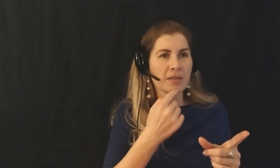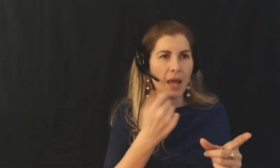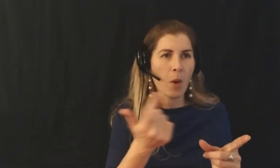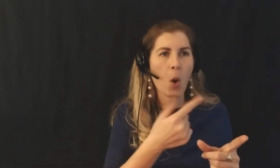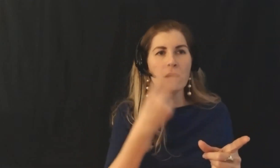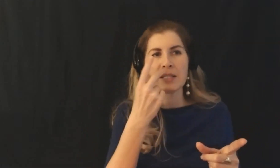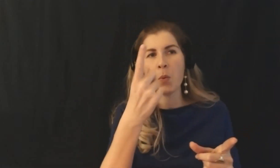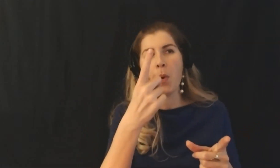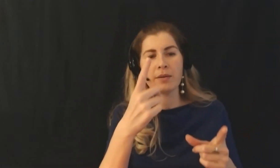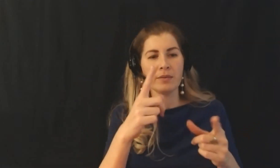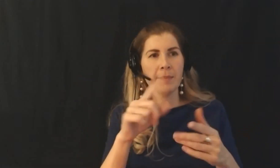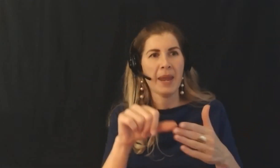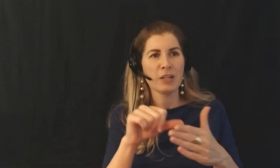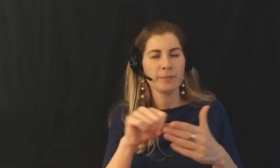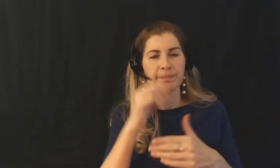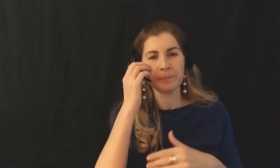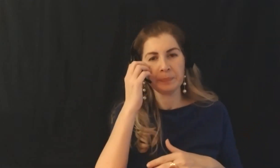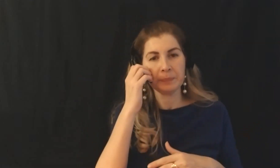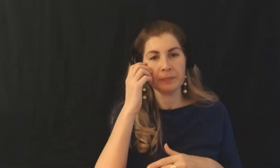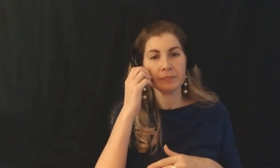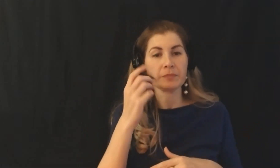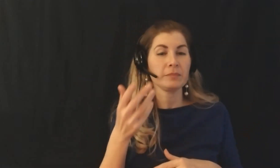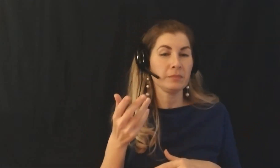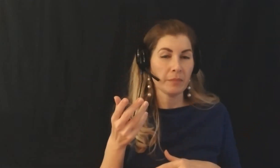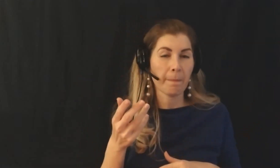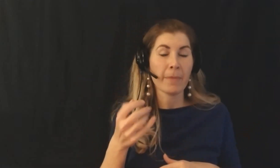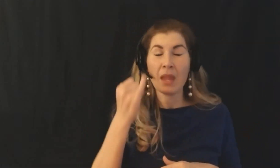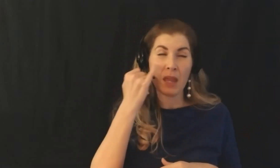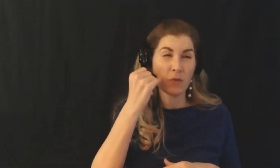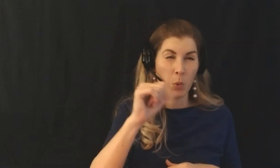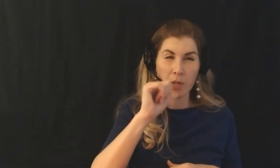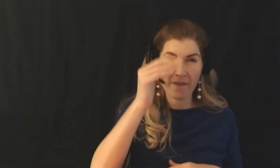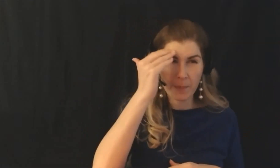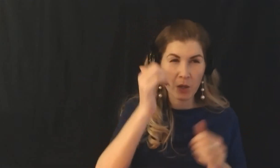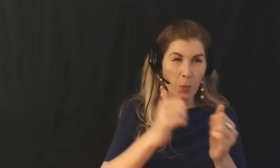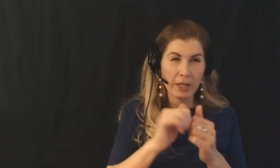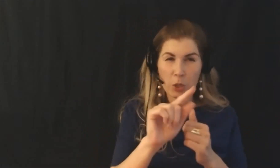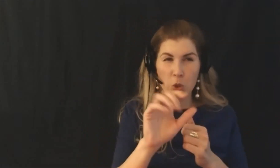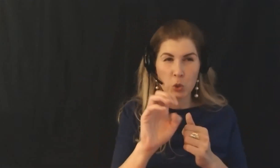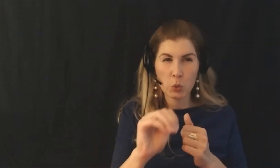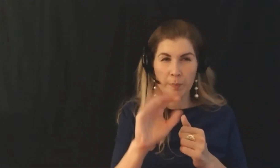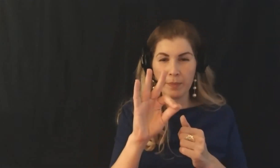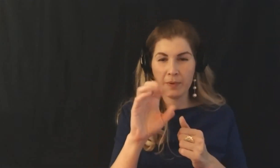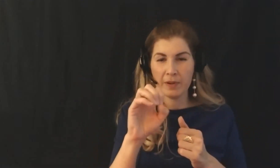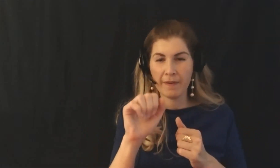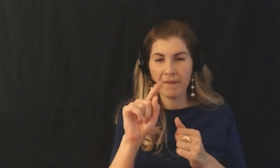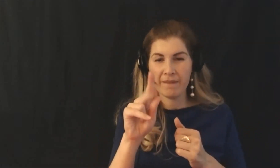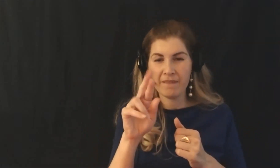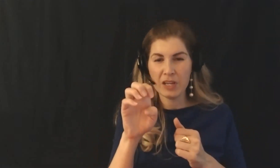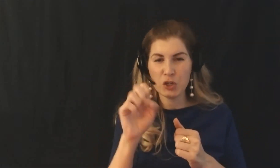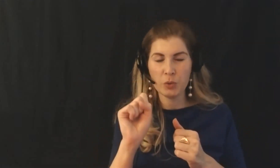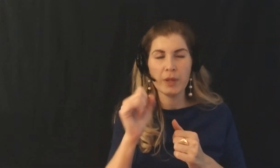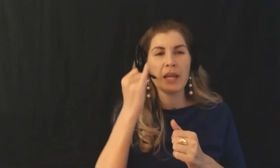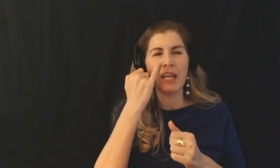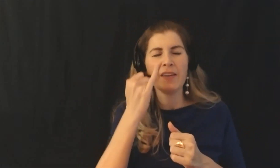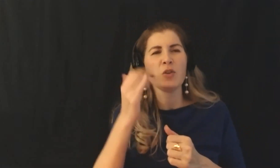one page. That's another thing. If you guys aren't familiar with the Zoom feature, so if you click the little 3